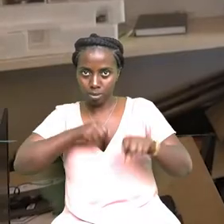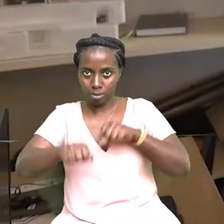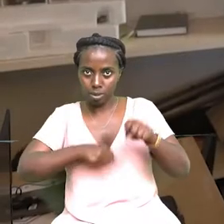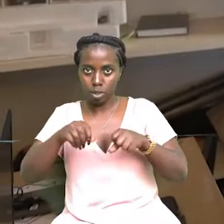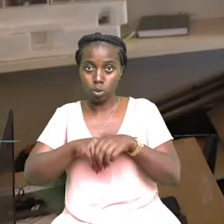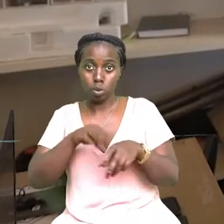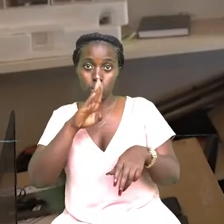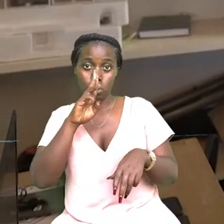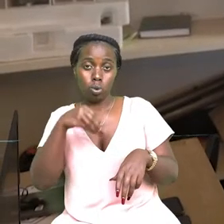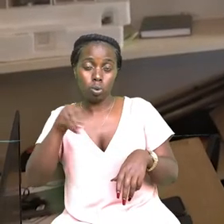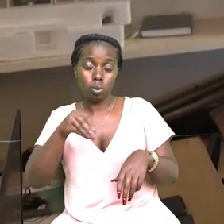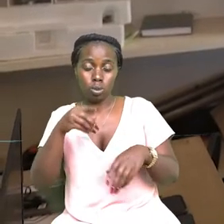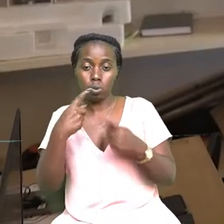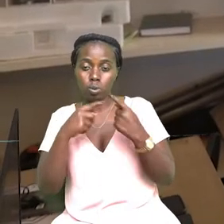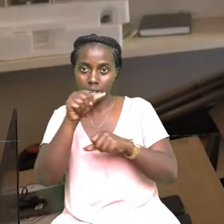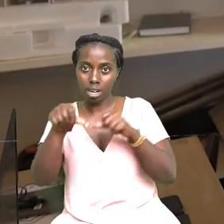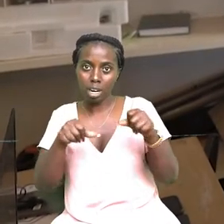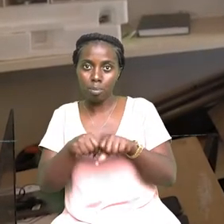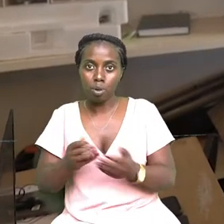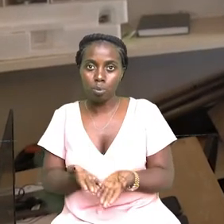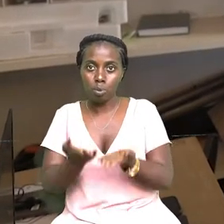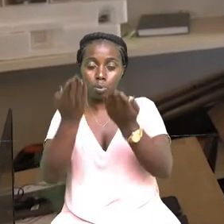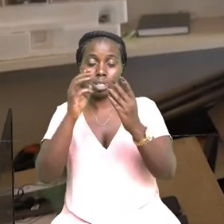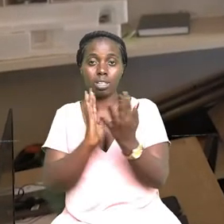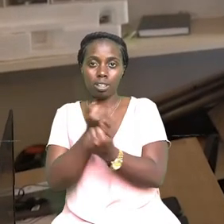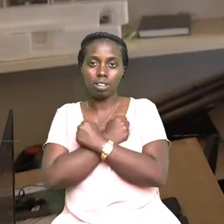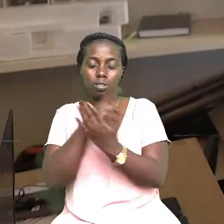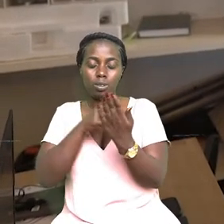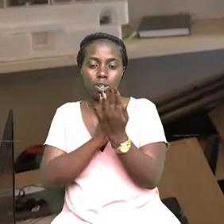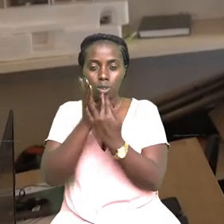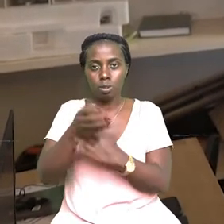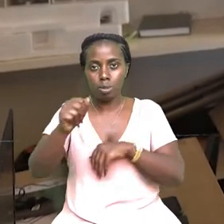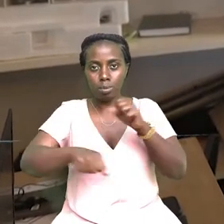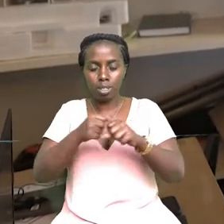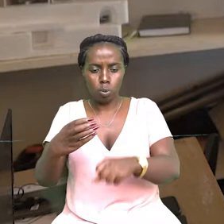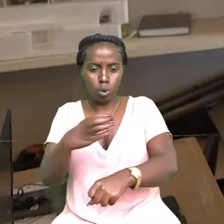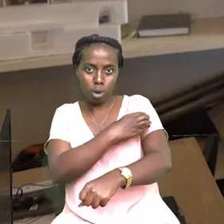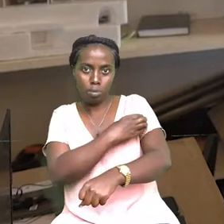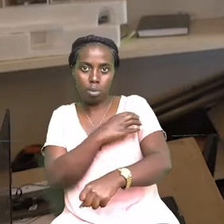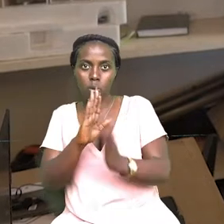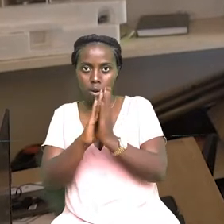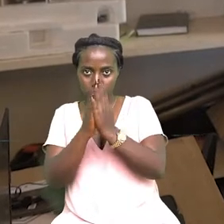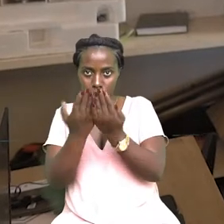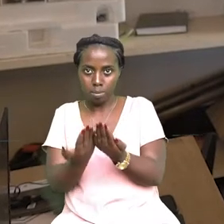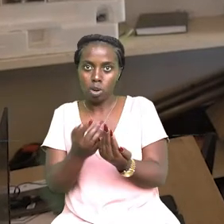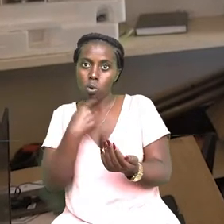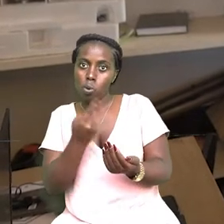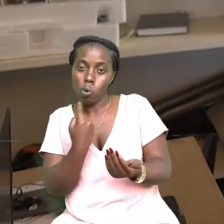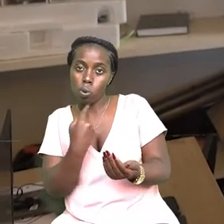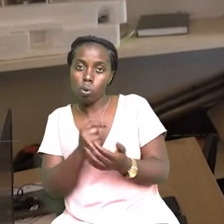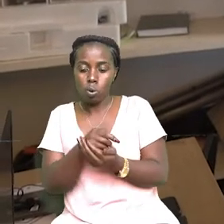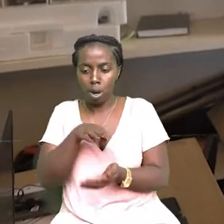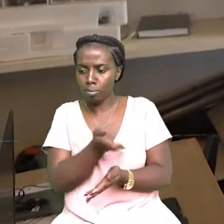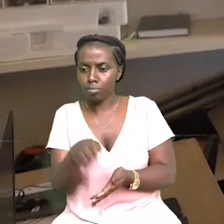we thought about promoting the love of reading through those bicycles. We empower librarians who are